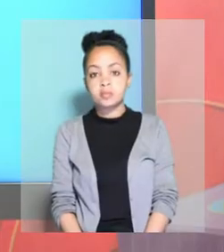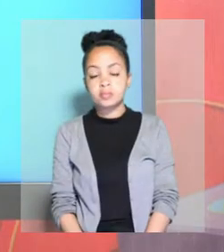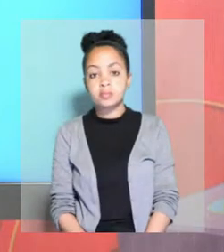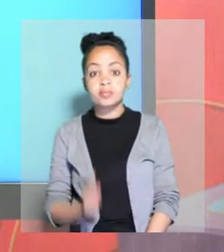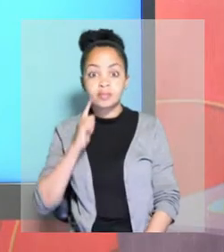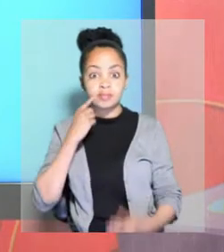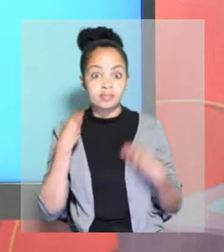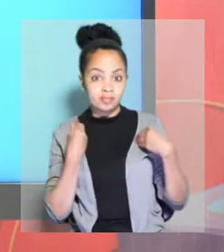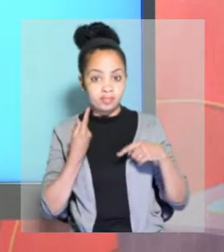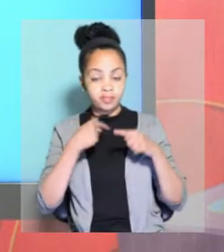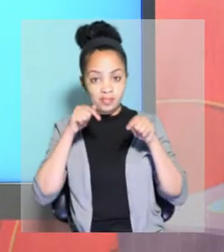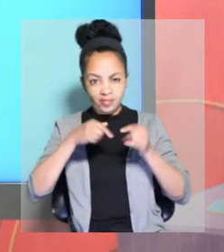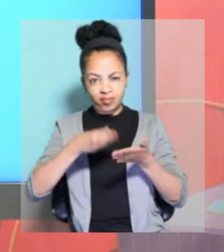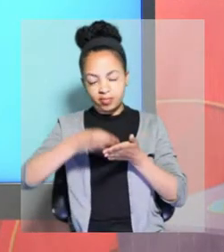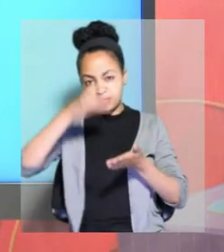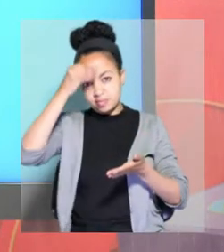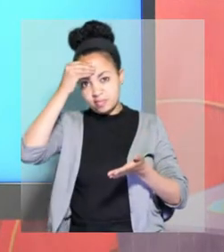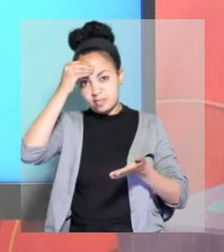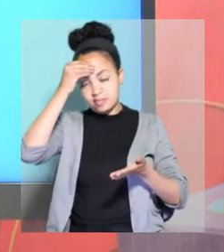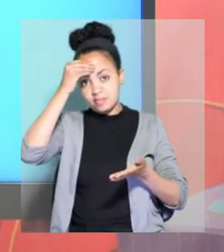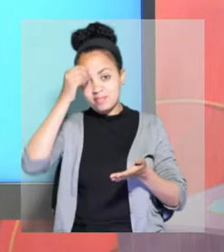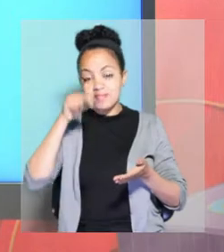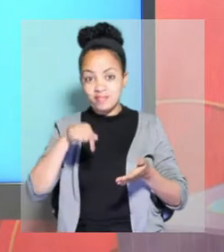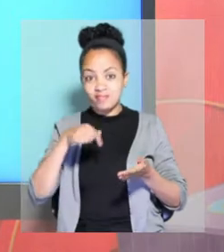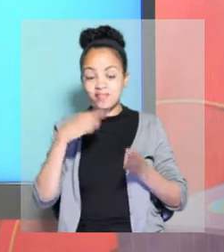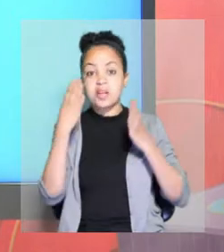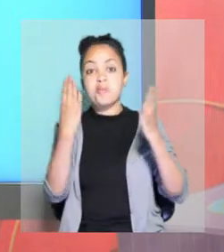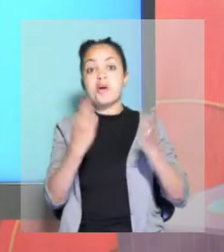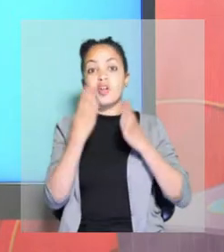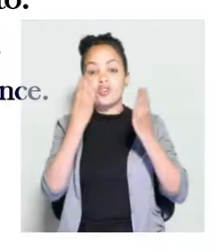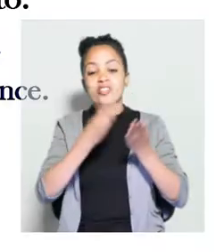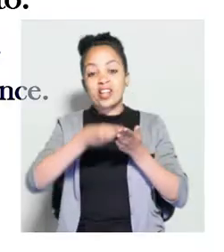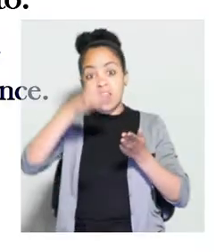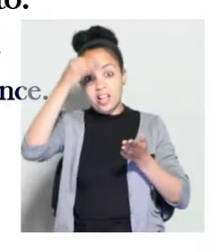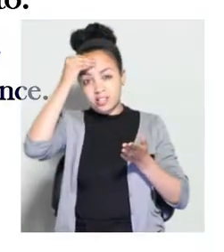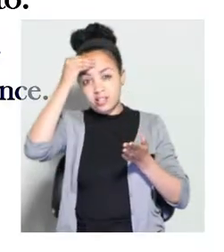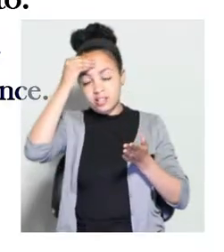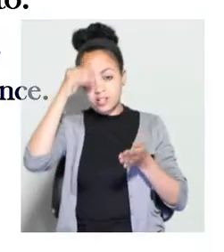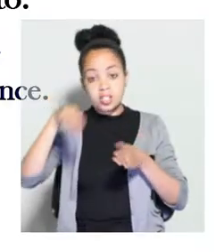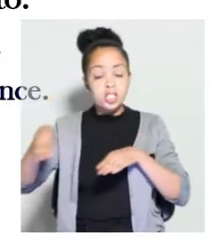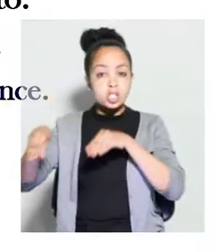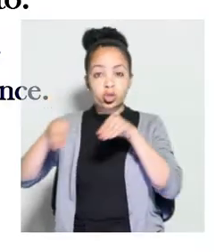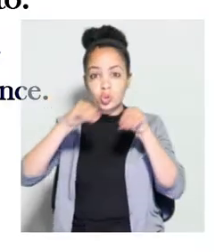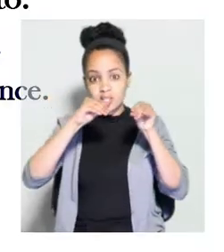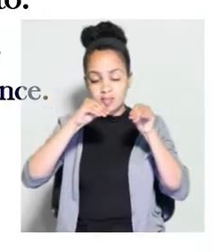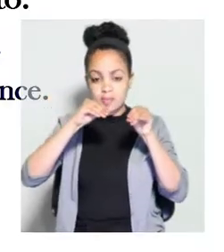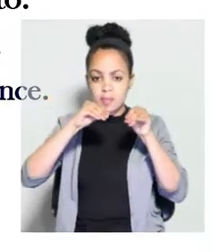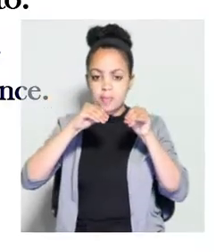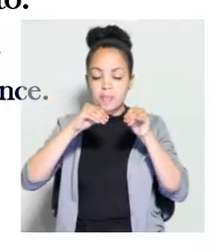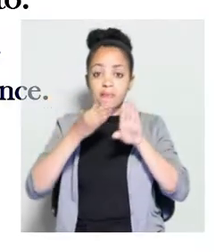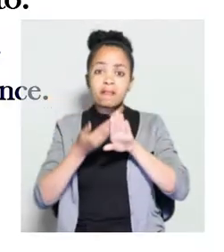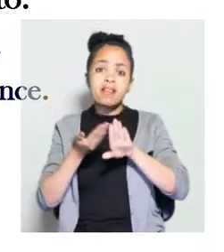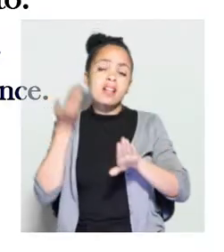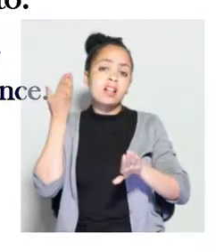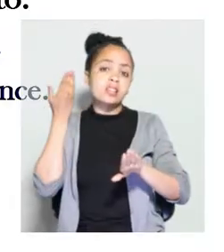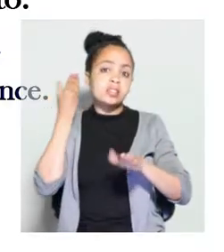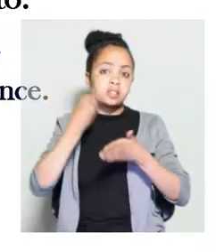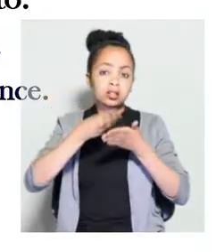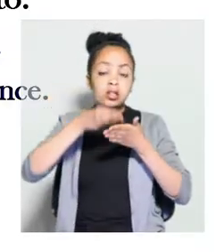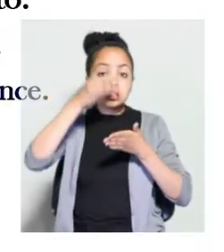Welcome to today's lesson. This is biology lesson for grade 12. Student, in our last